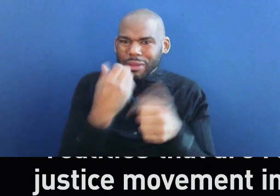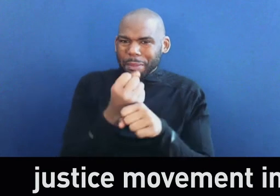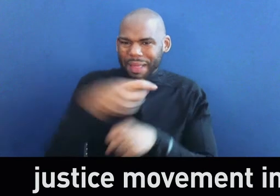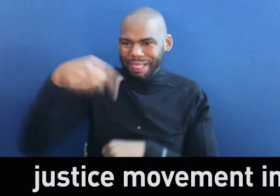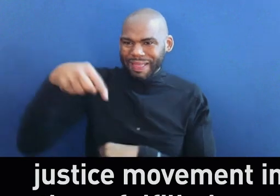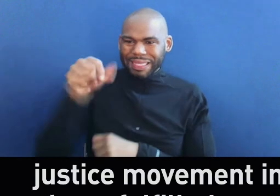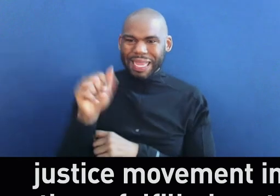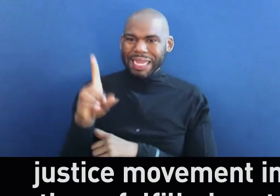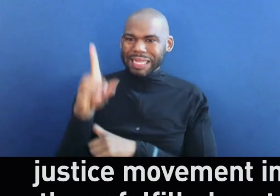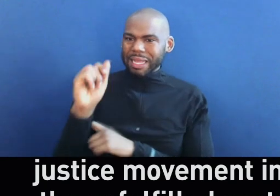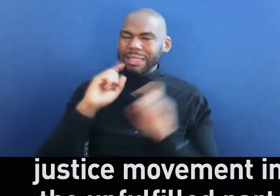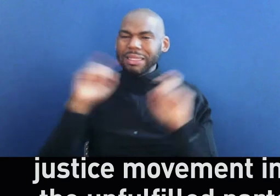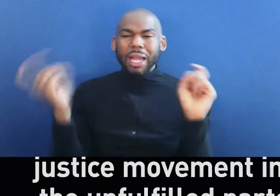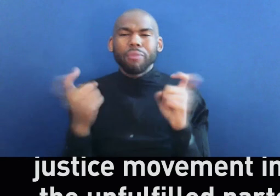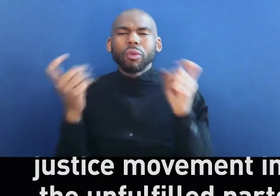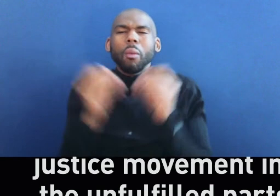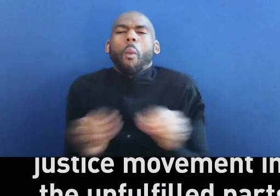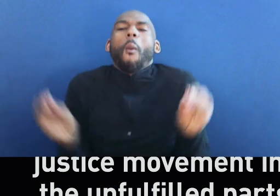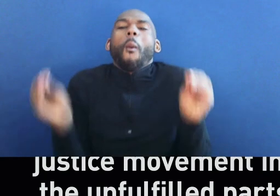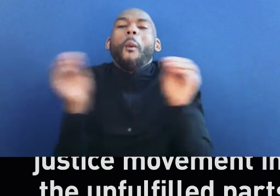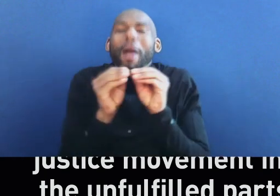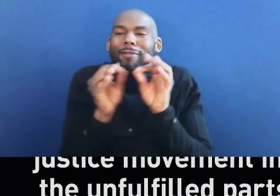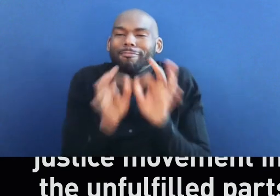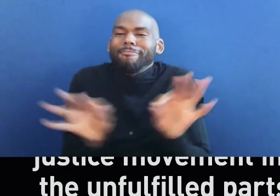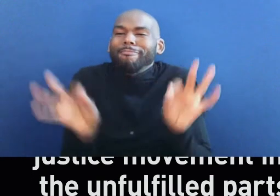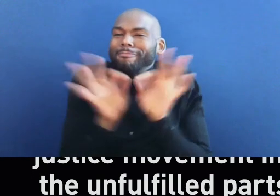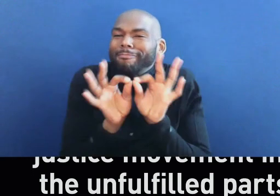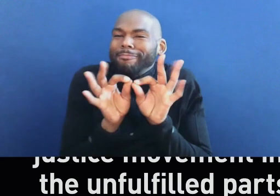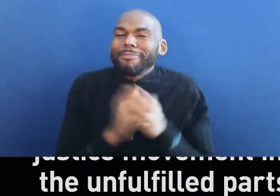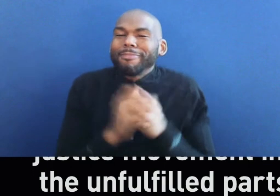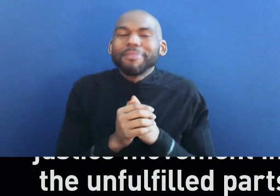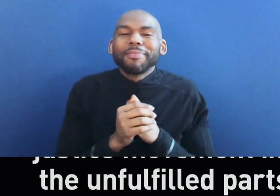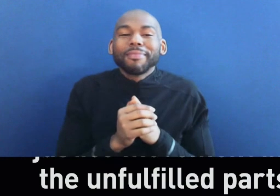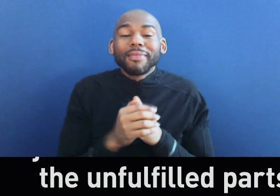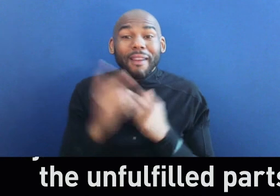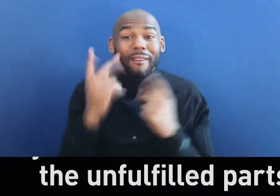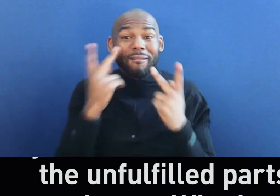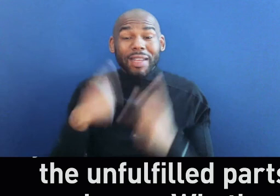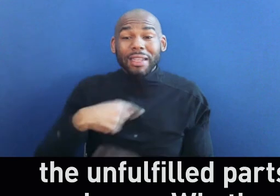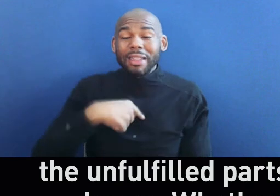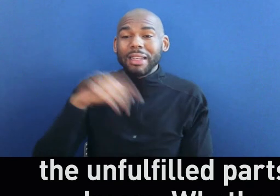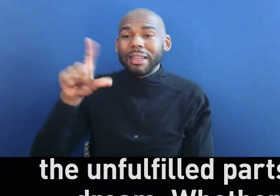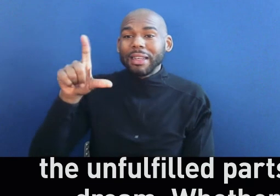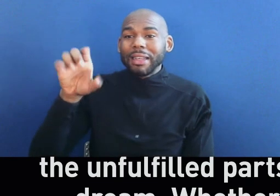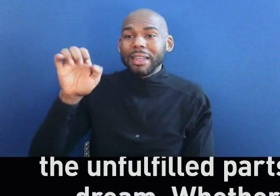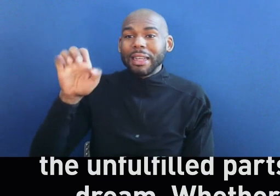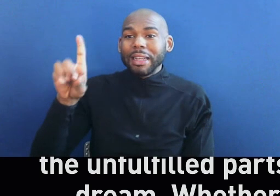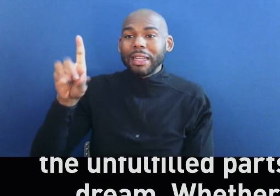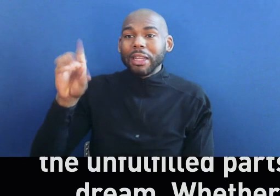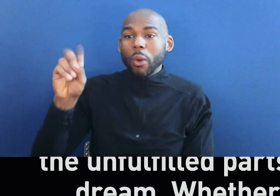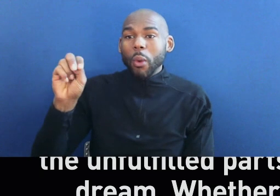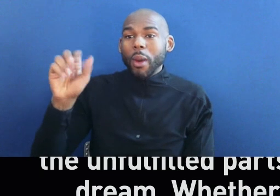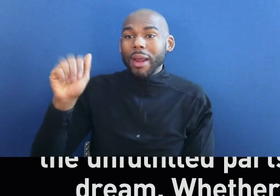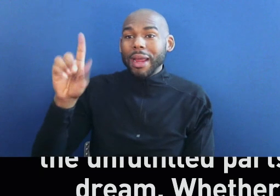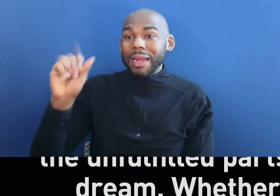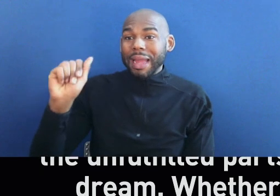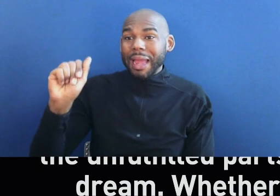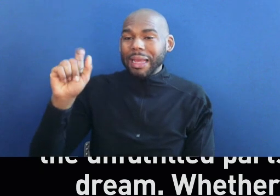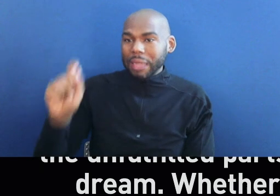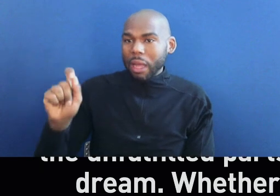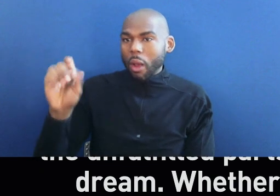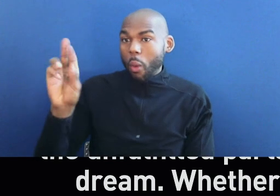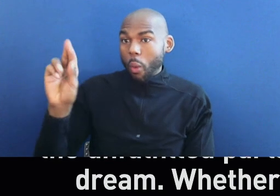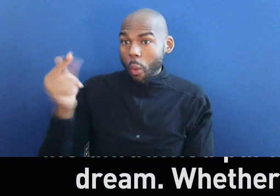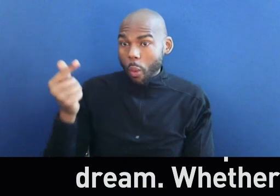productions even more significant. Visit us at leadonada.org. Check out ADA30 Lead